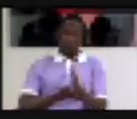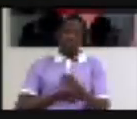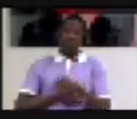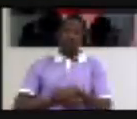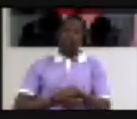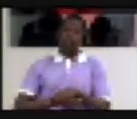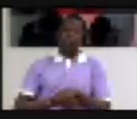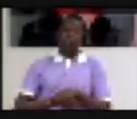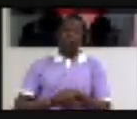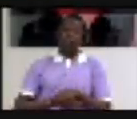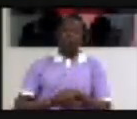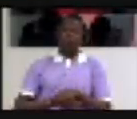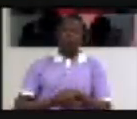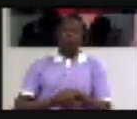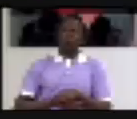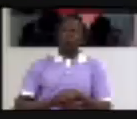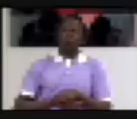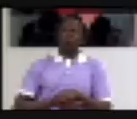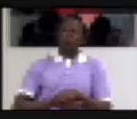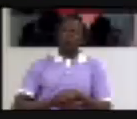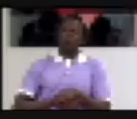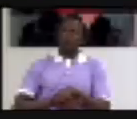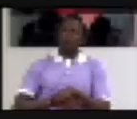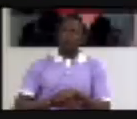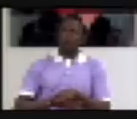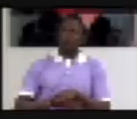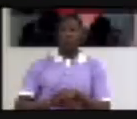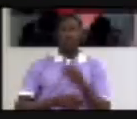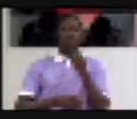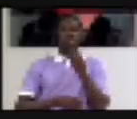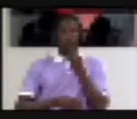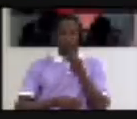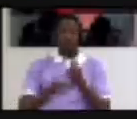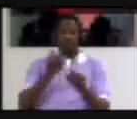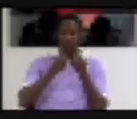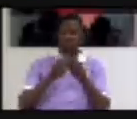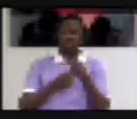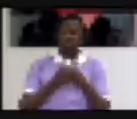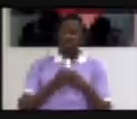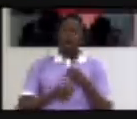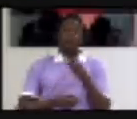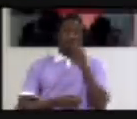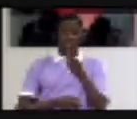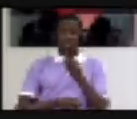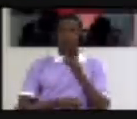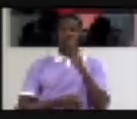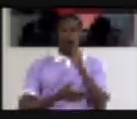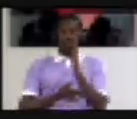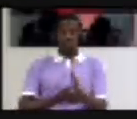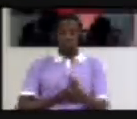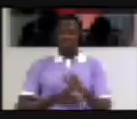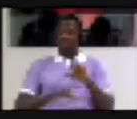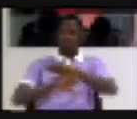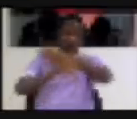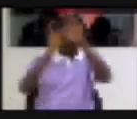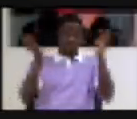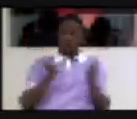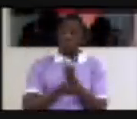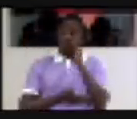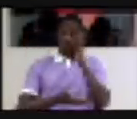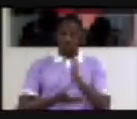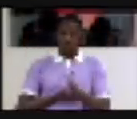truth. Sorry, can I just repeat that? I will tell the truth, the whole truth. I will tell the whole